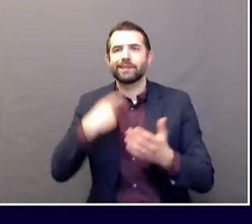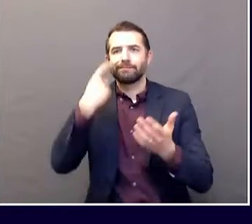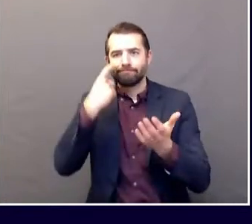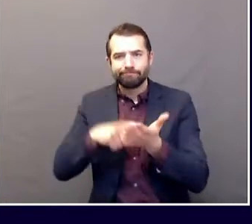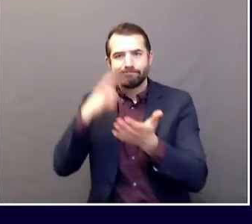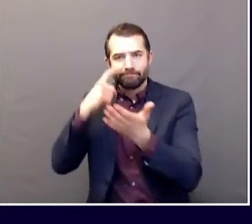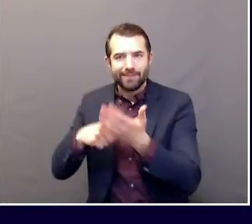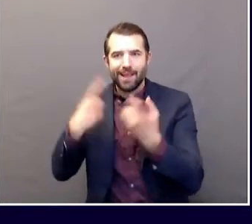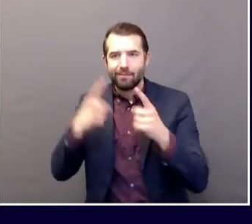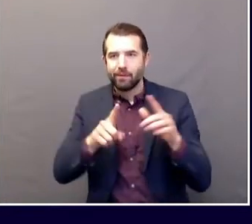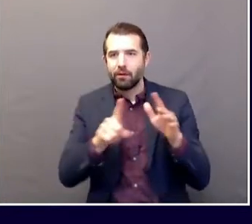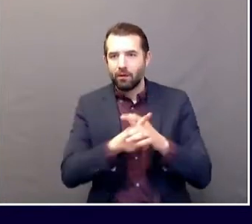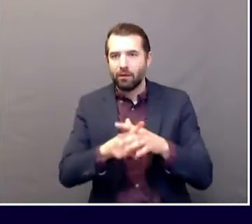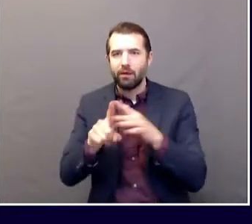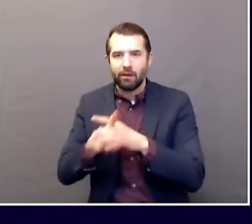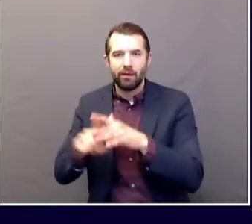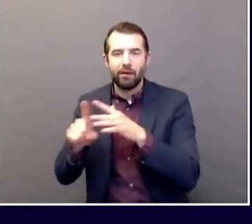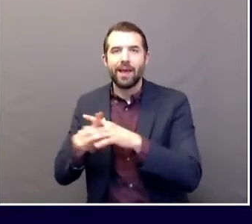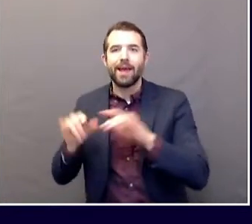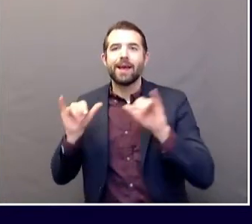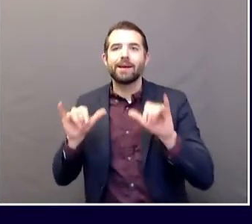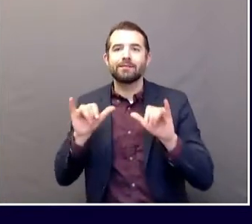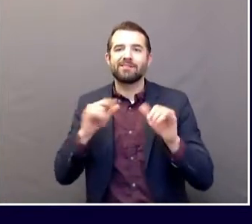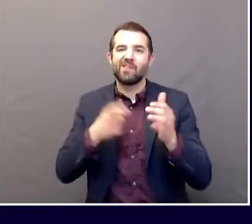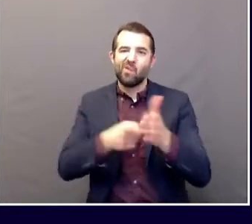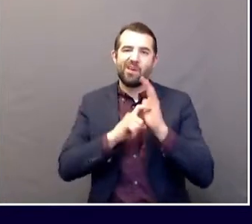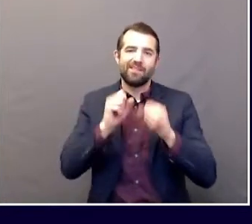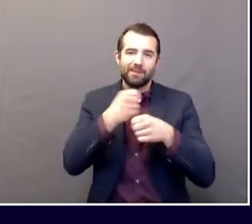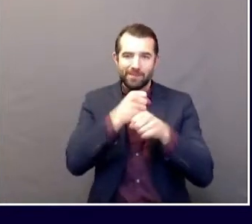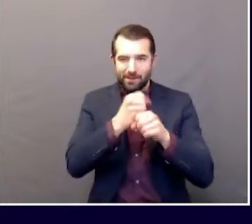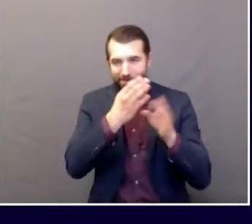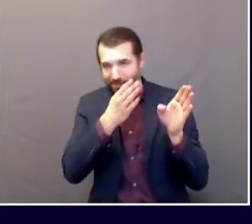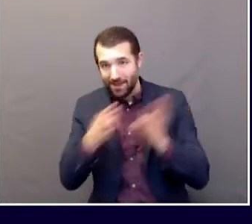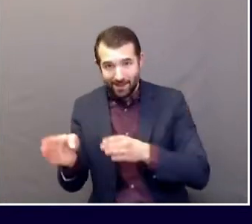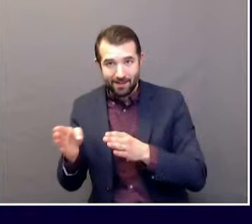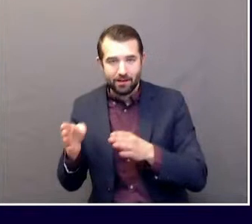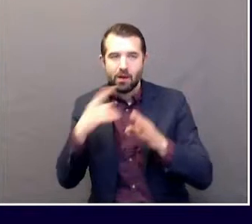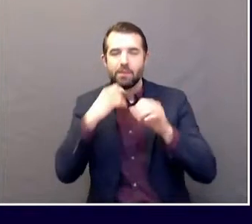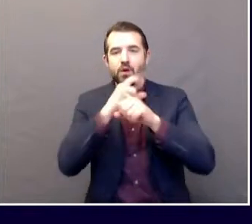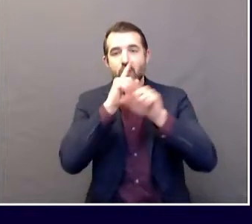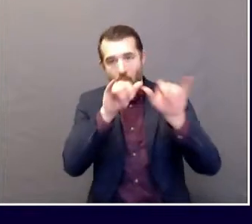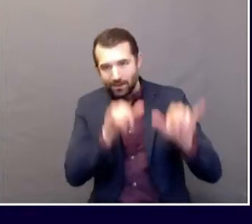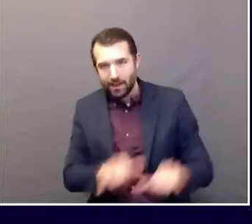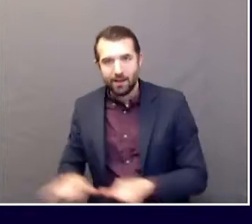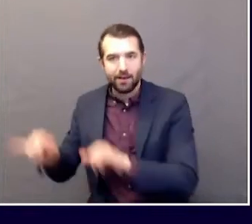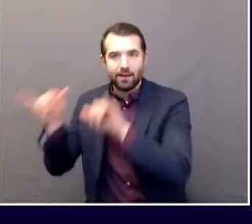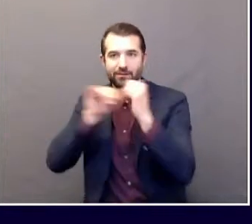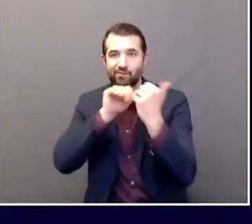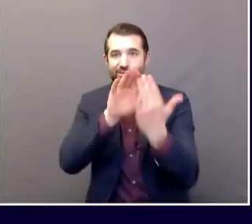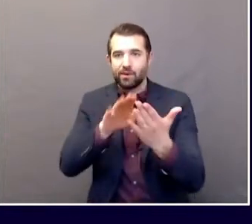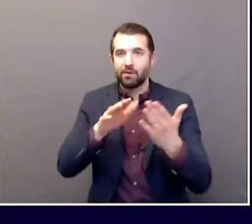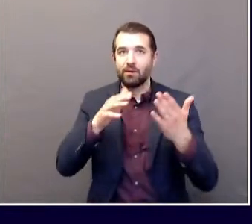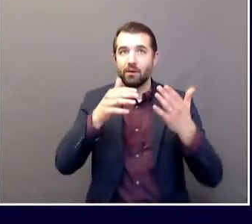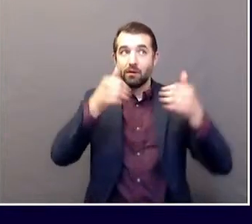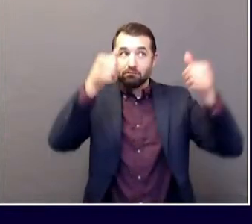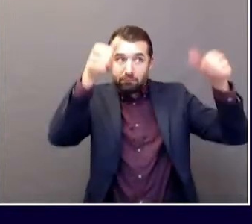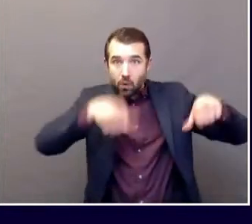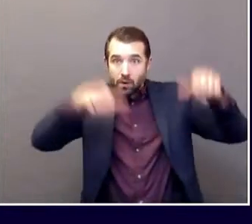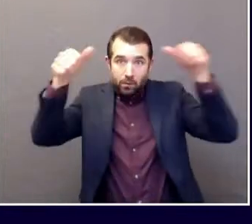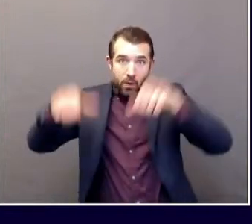how we were thinking about using doses that were left over and would otherwise go to waste at the end of the day.